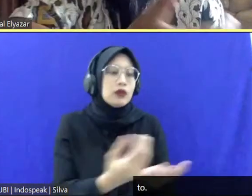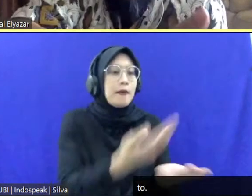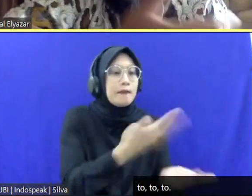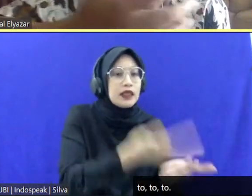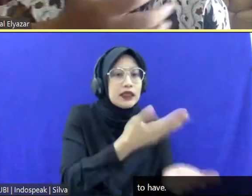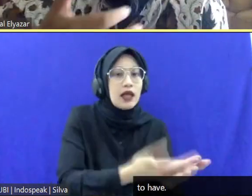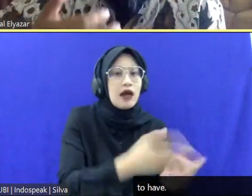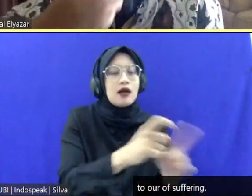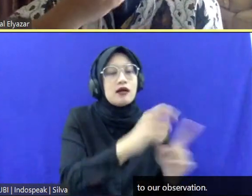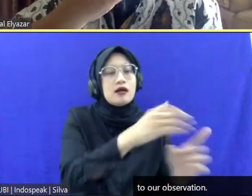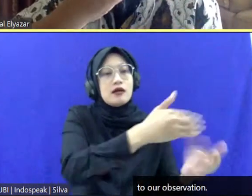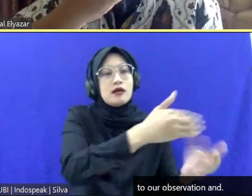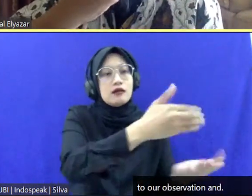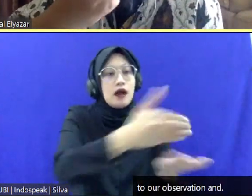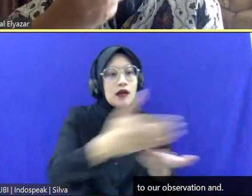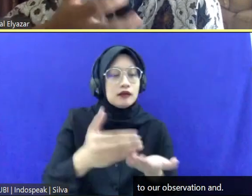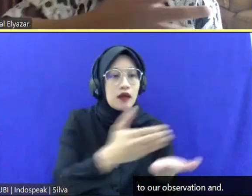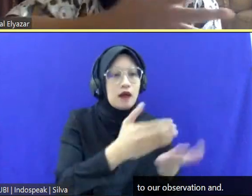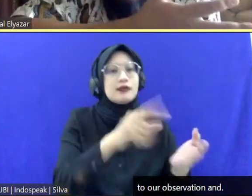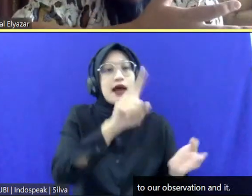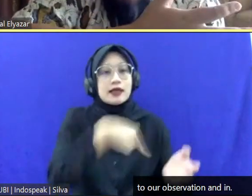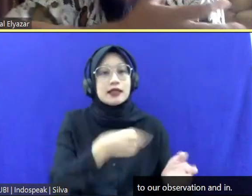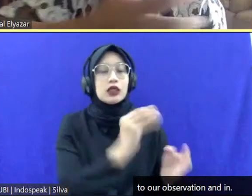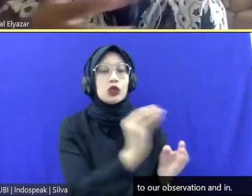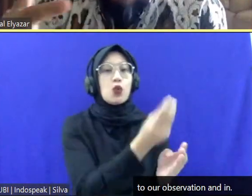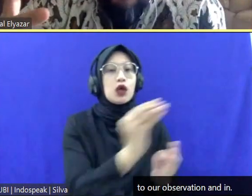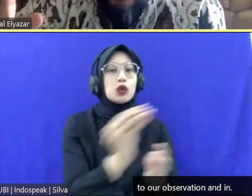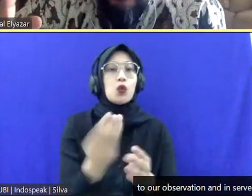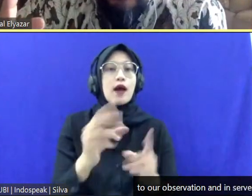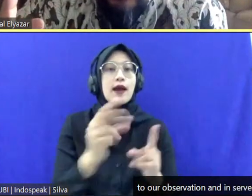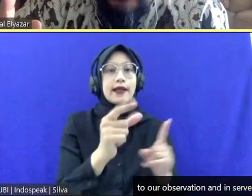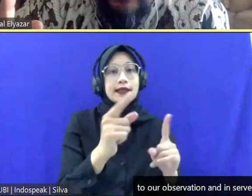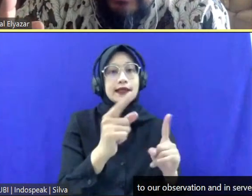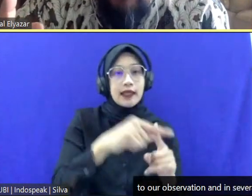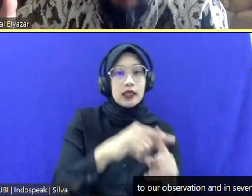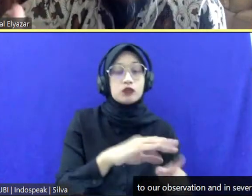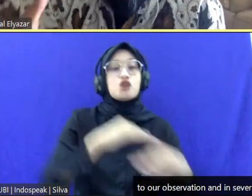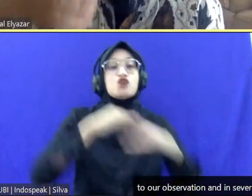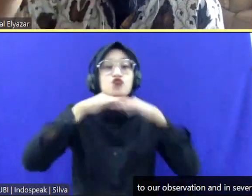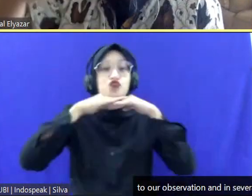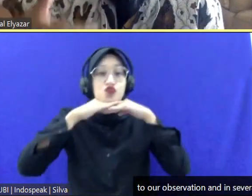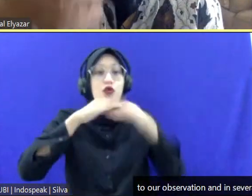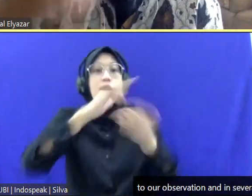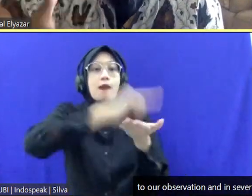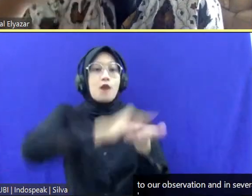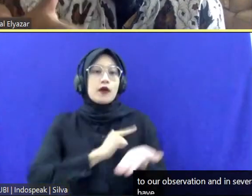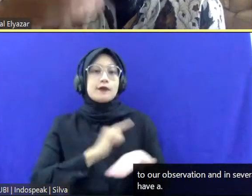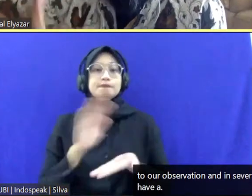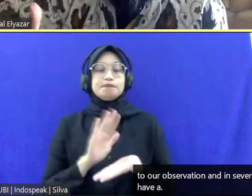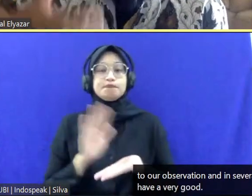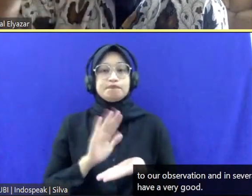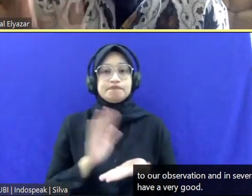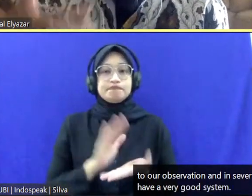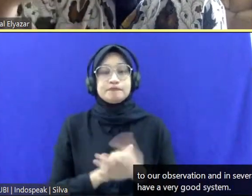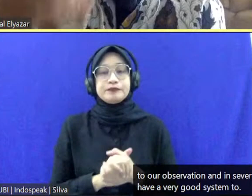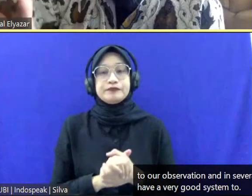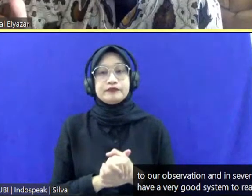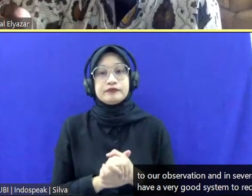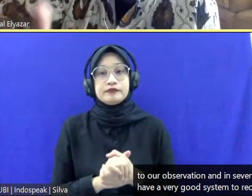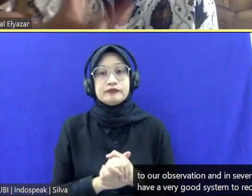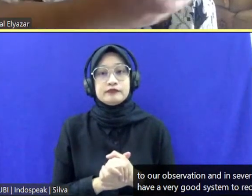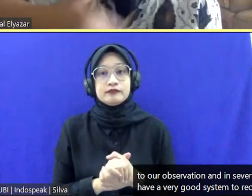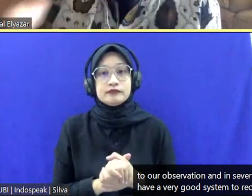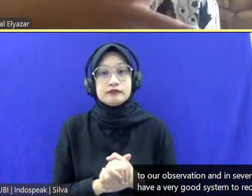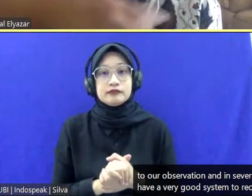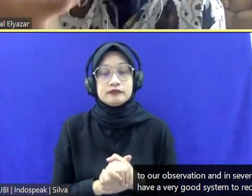our observation and in several areas in Java, they have a very good system to record the number